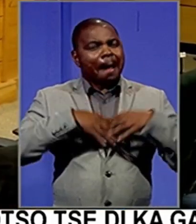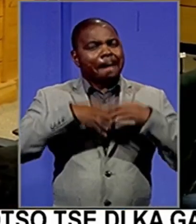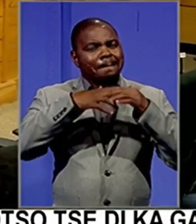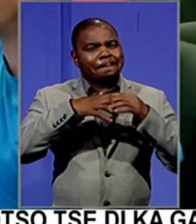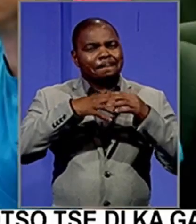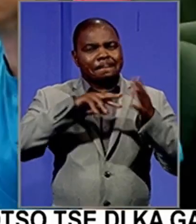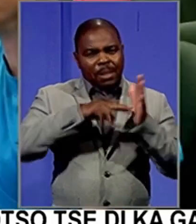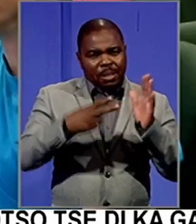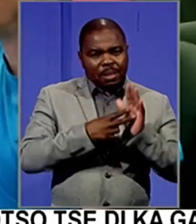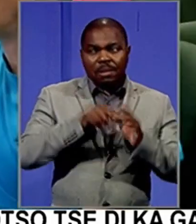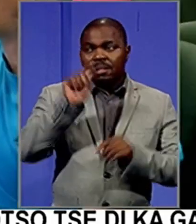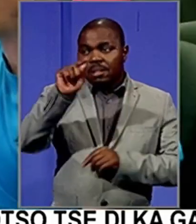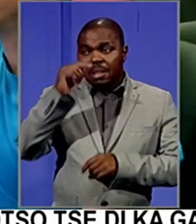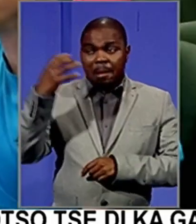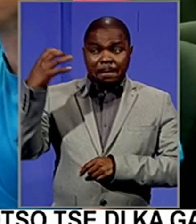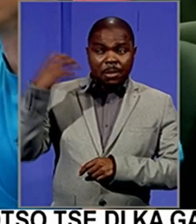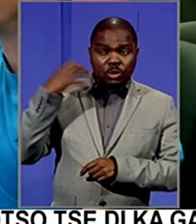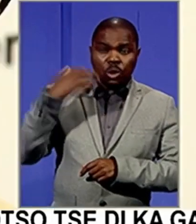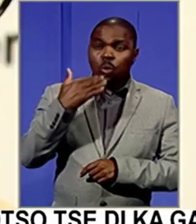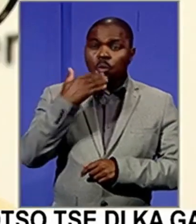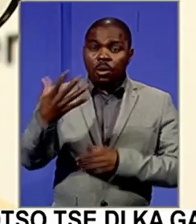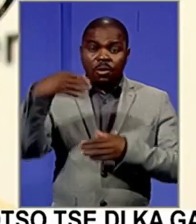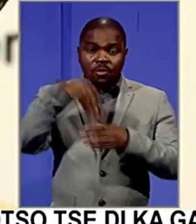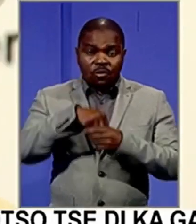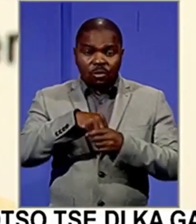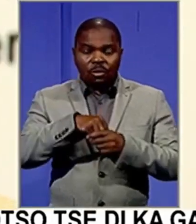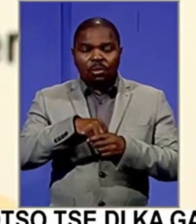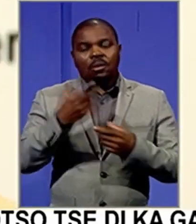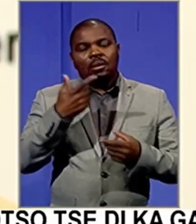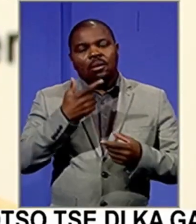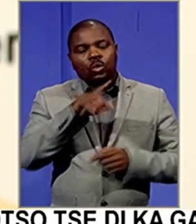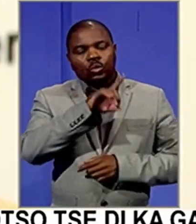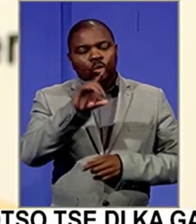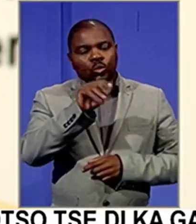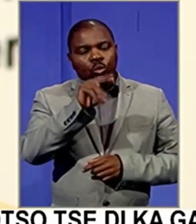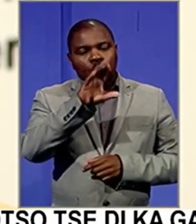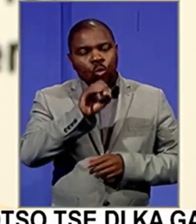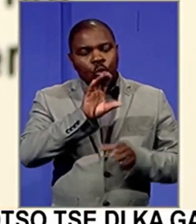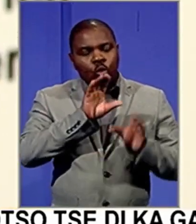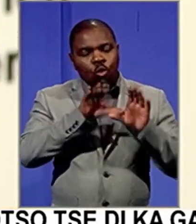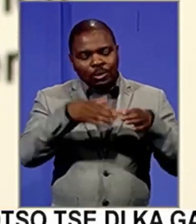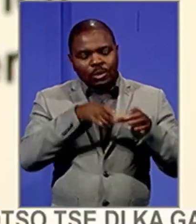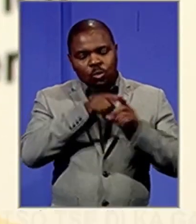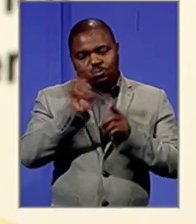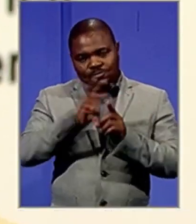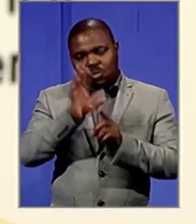dikgato kgatlhanong le ditona tse di amega mo pegelong e ka ga maiteko a go gapiwa ga puso.